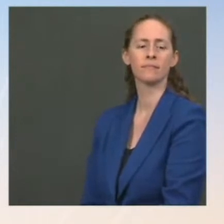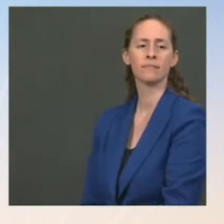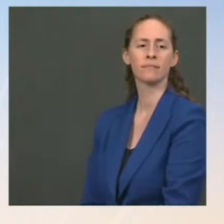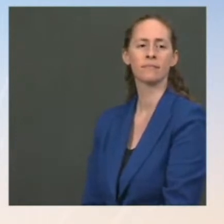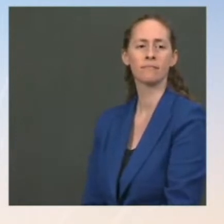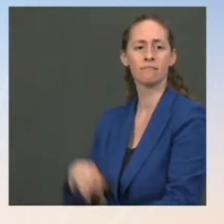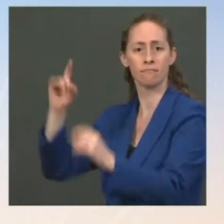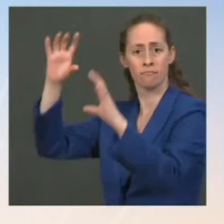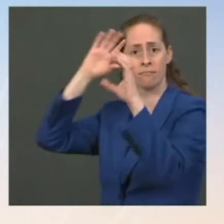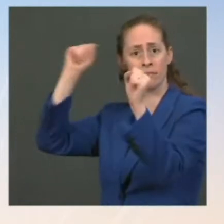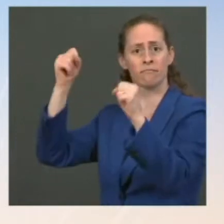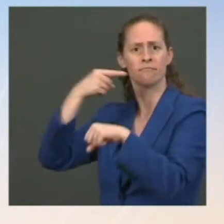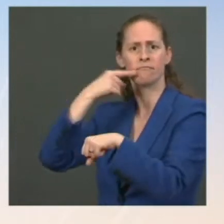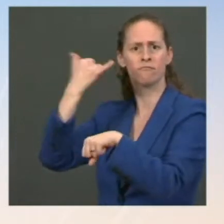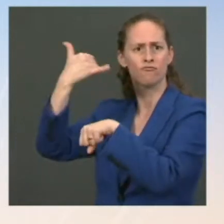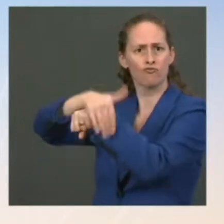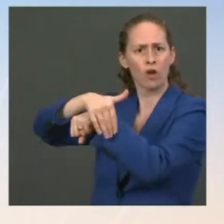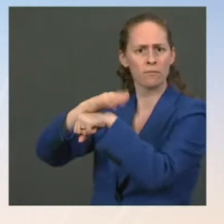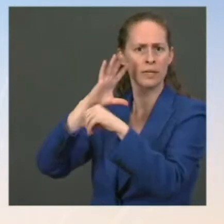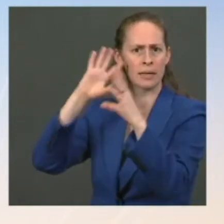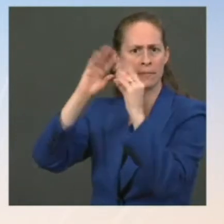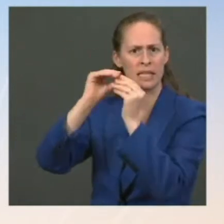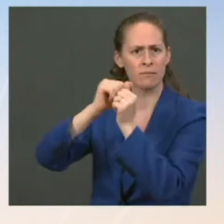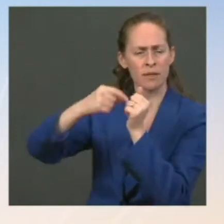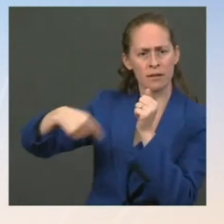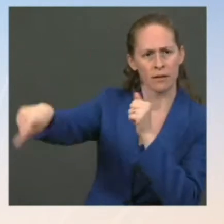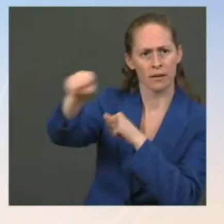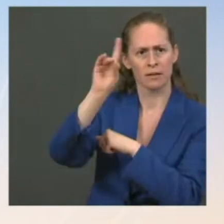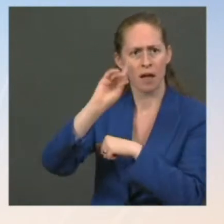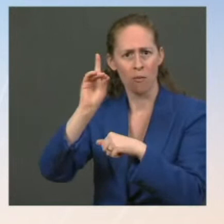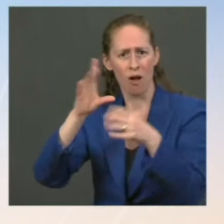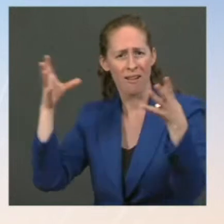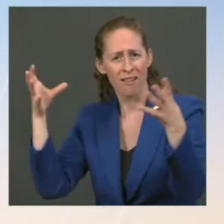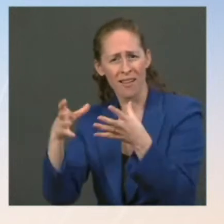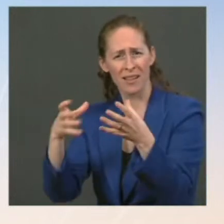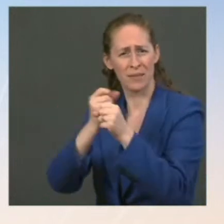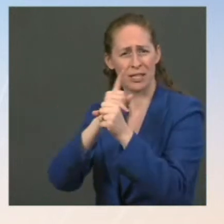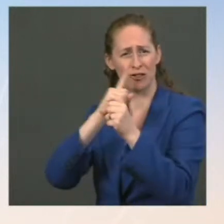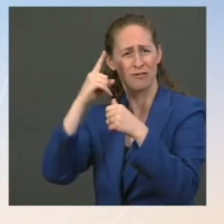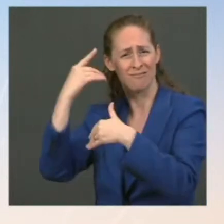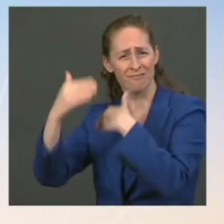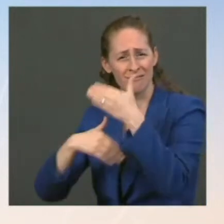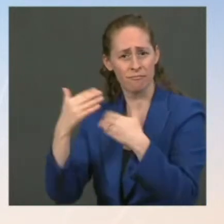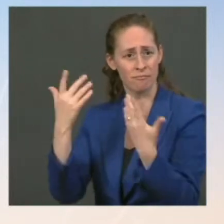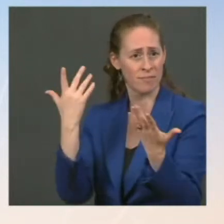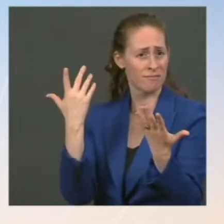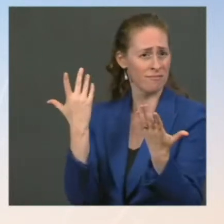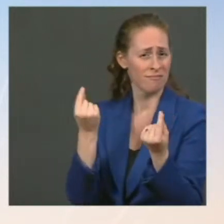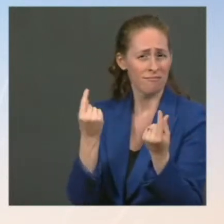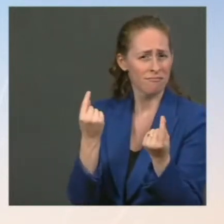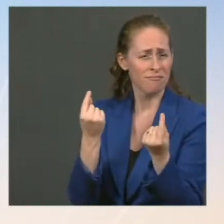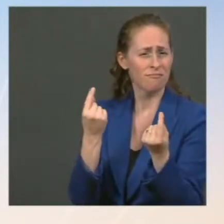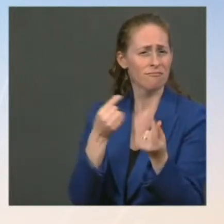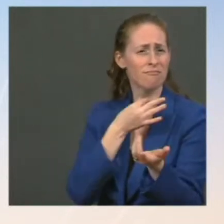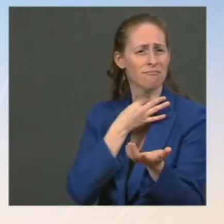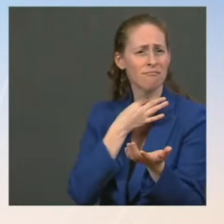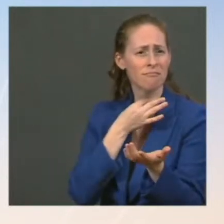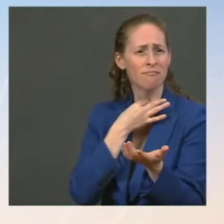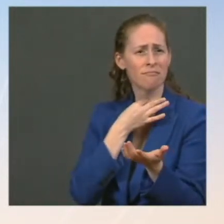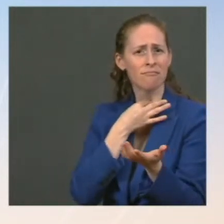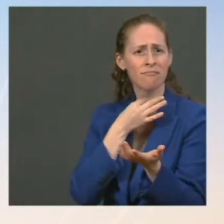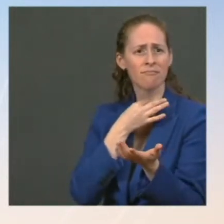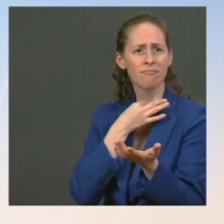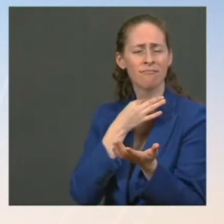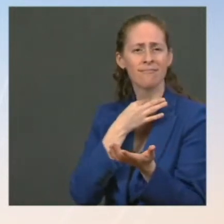with Democrats, as I'm sure he'll be doing all week. Yeah. Is there anything you can share about, it's not me this time. It's okay. Anything you